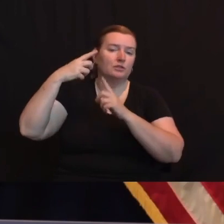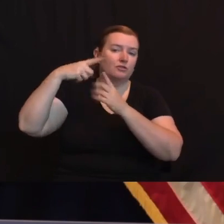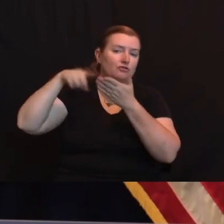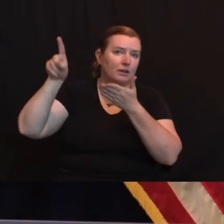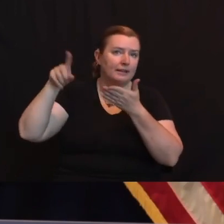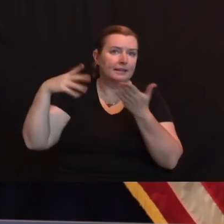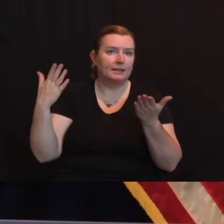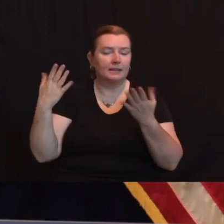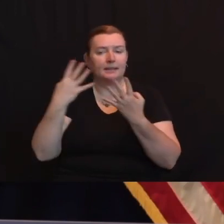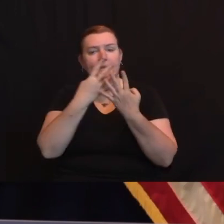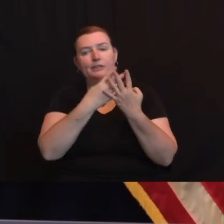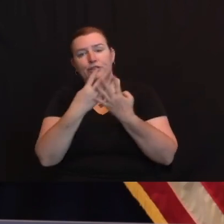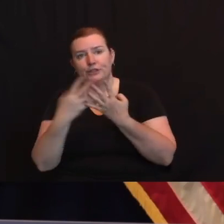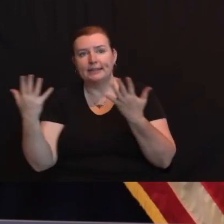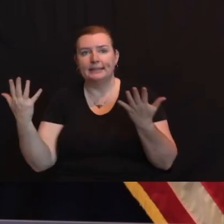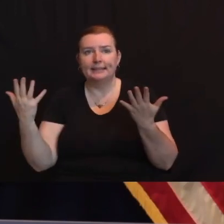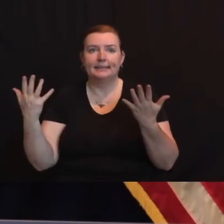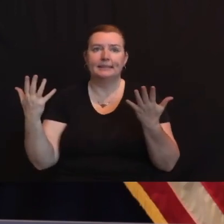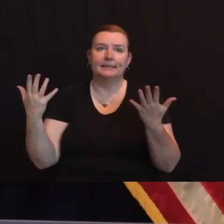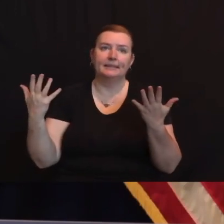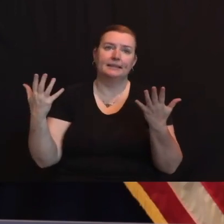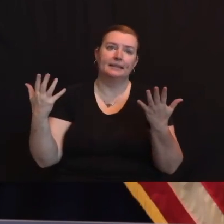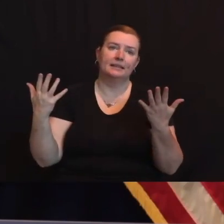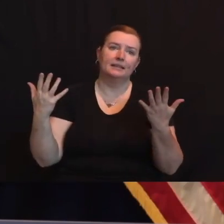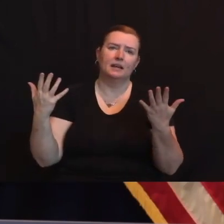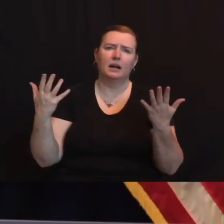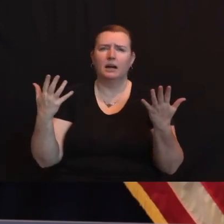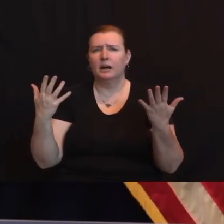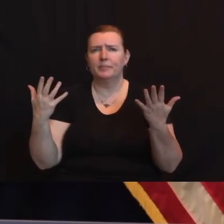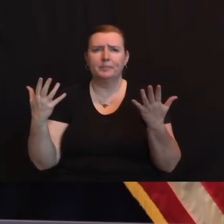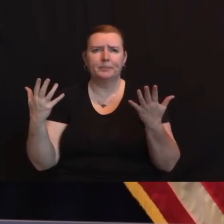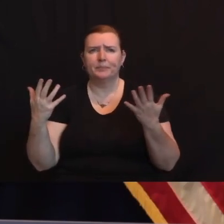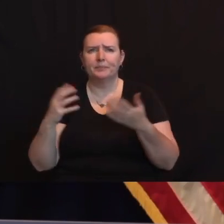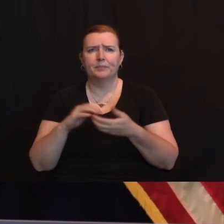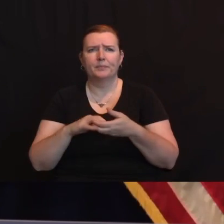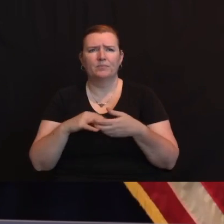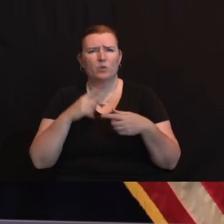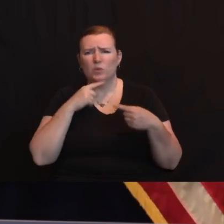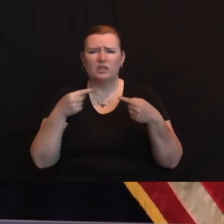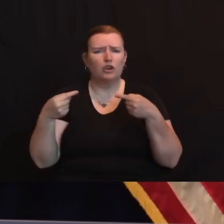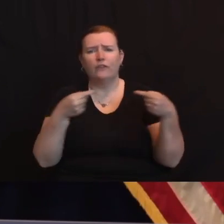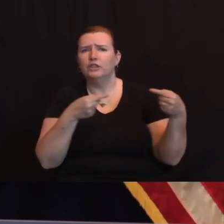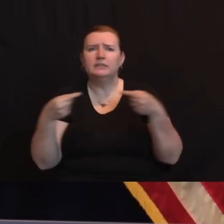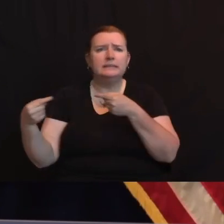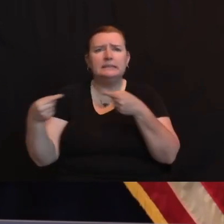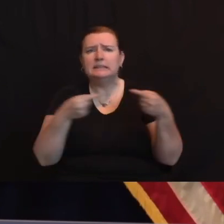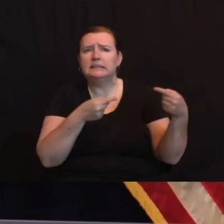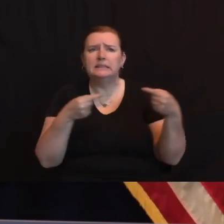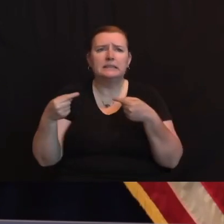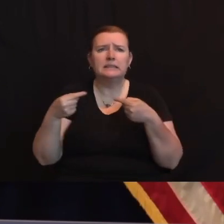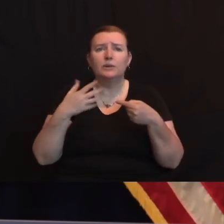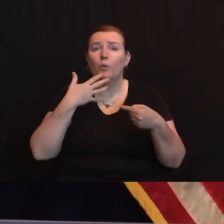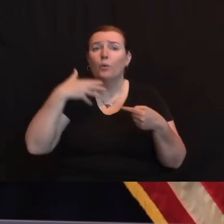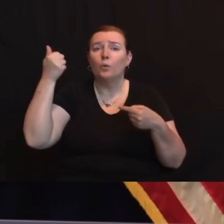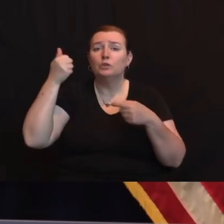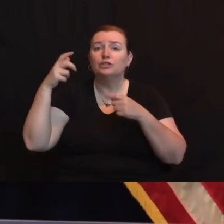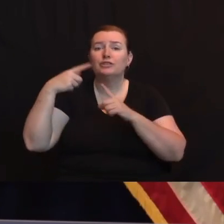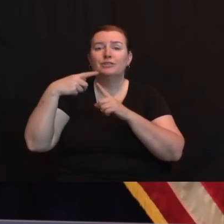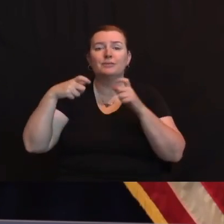some controversy because of what the exact number is. Elderly individuals, their temperature control